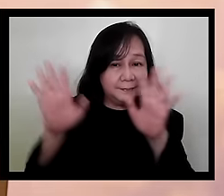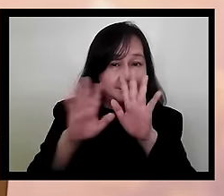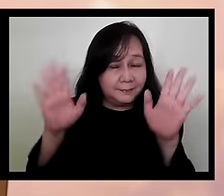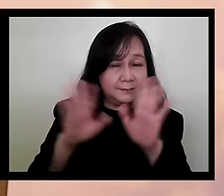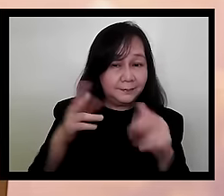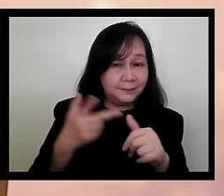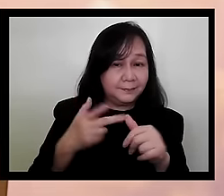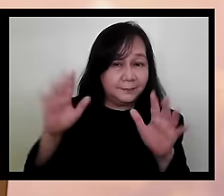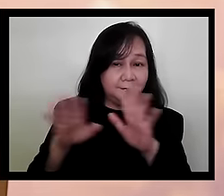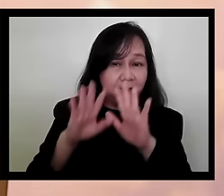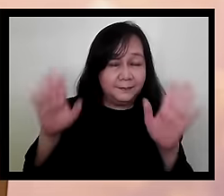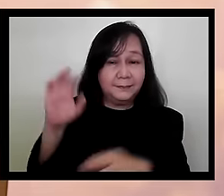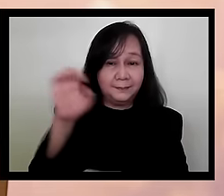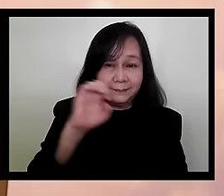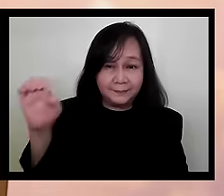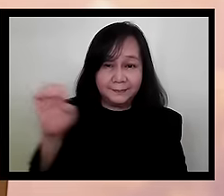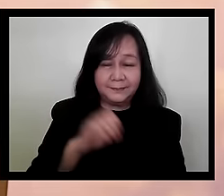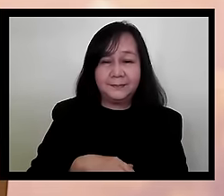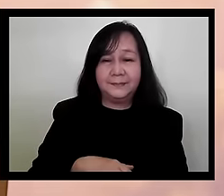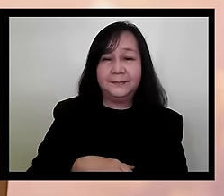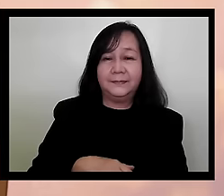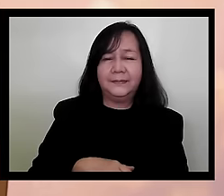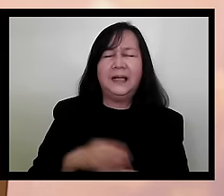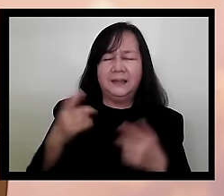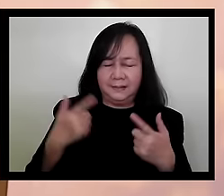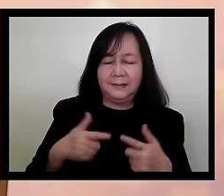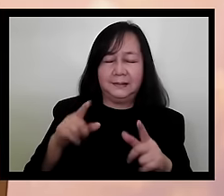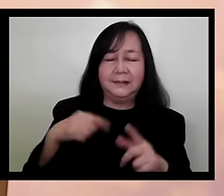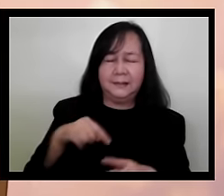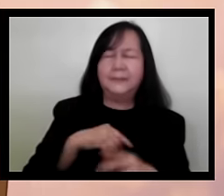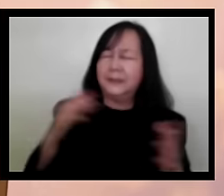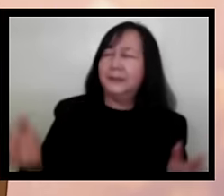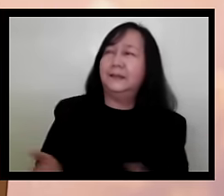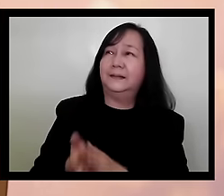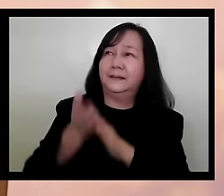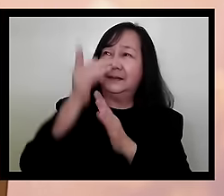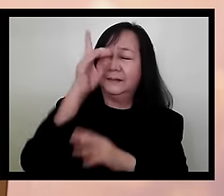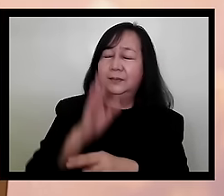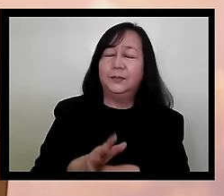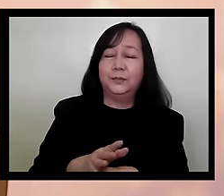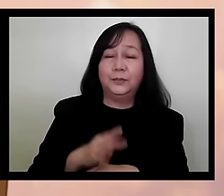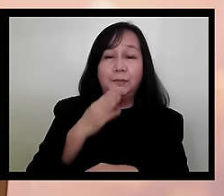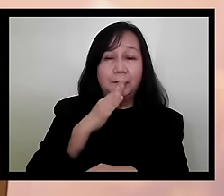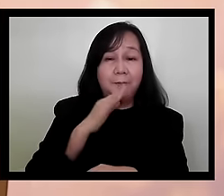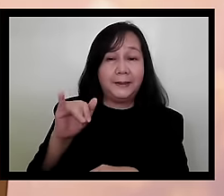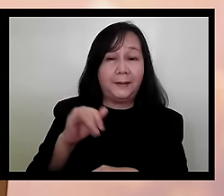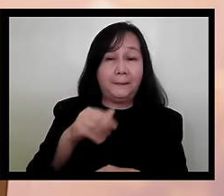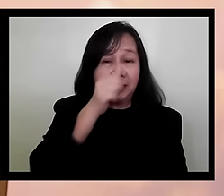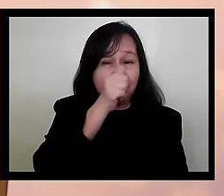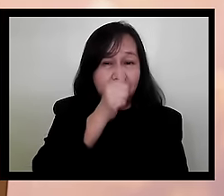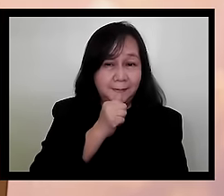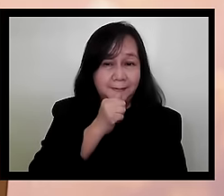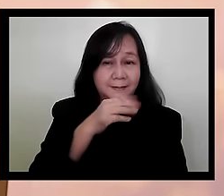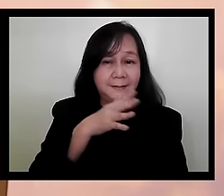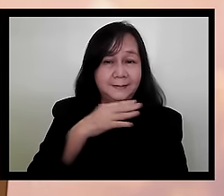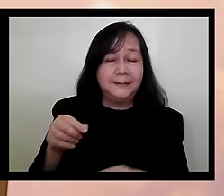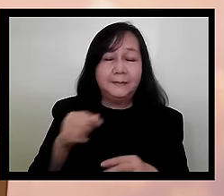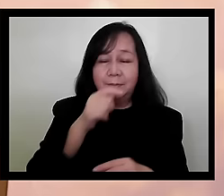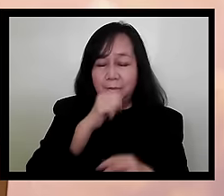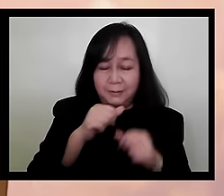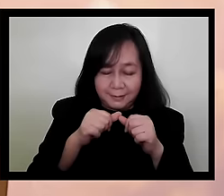this third Sunday of Easter let us praise God for being patient and